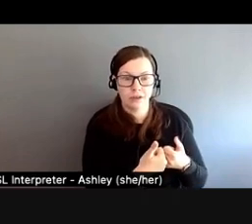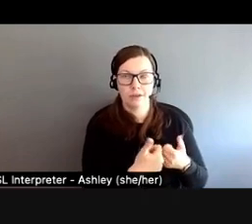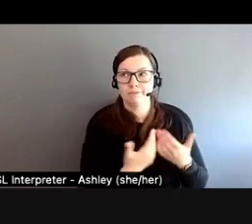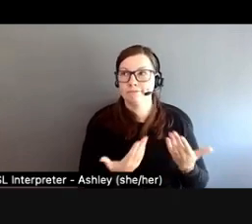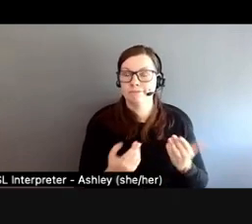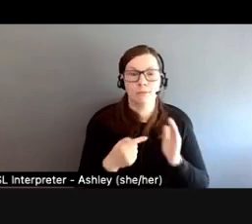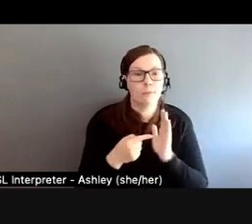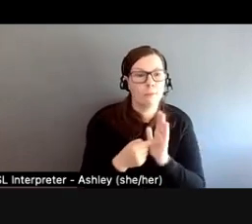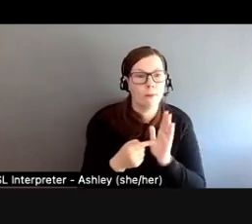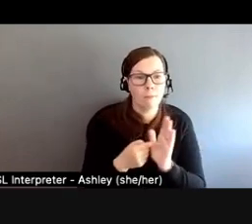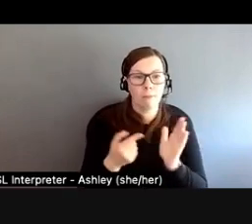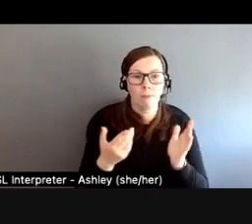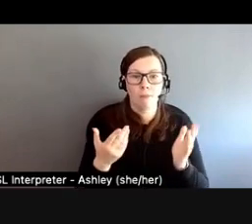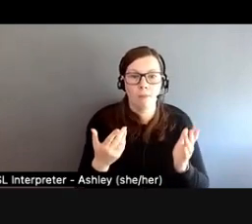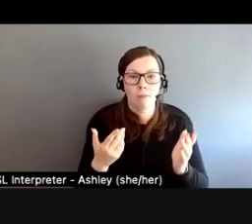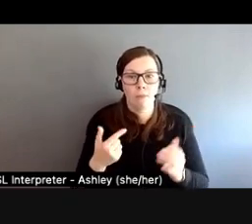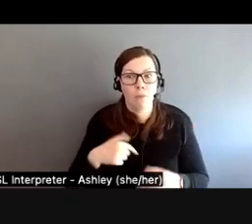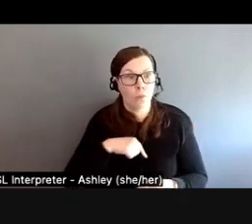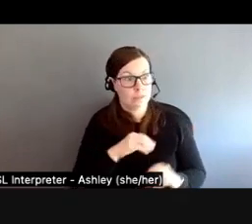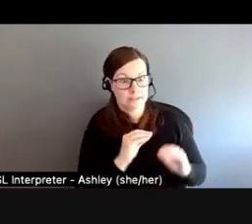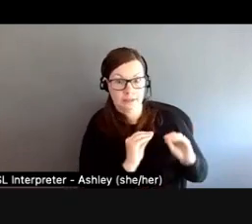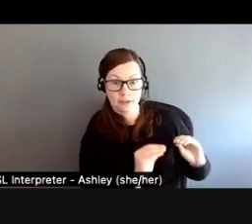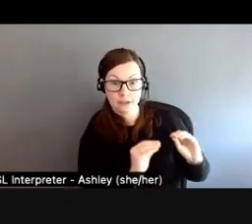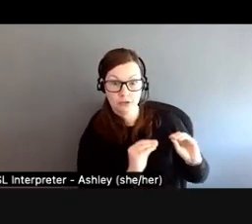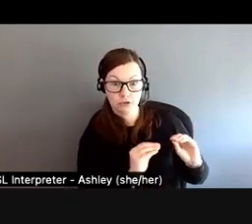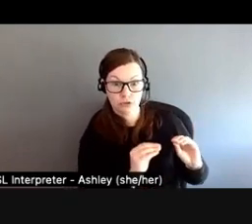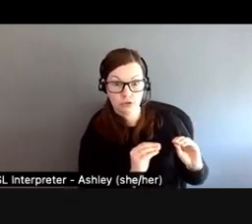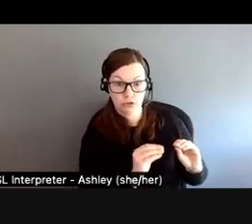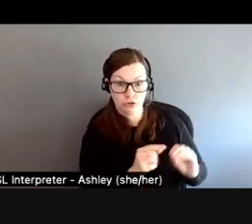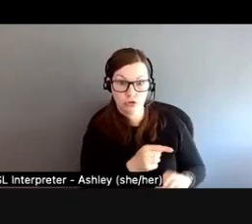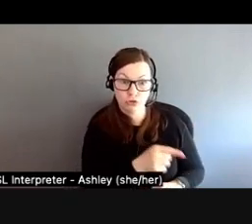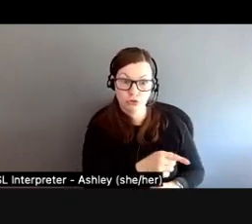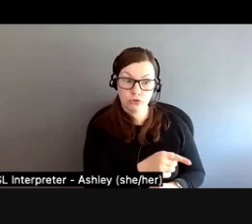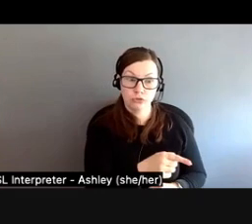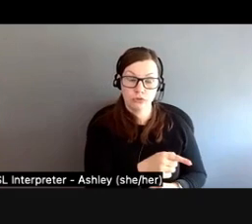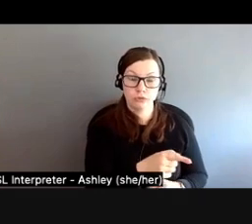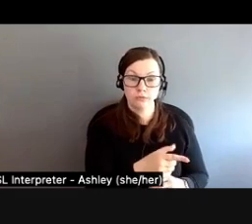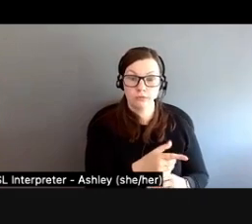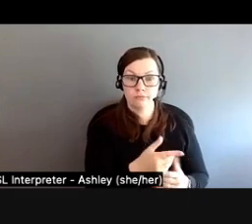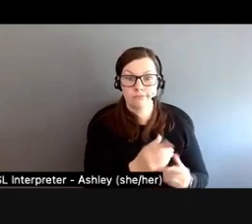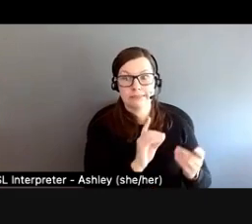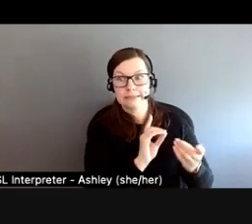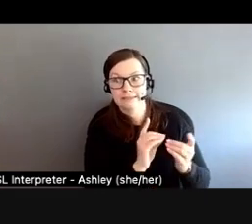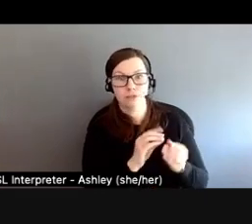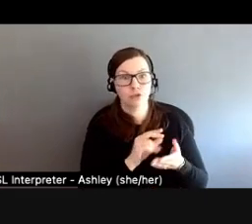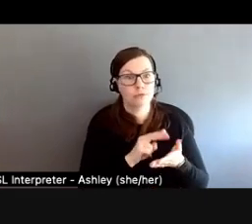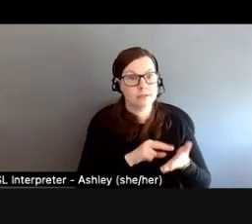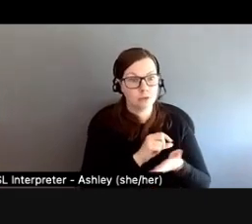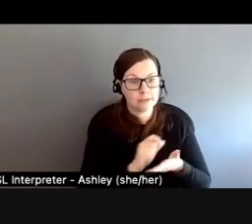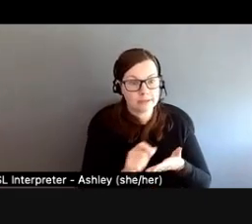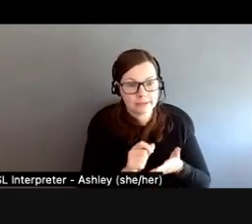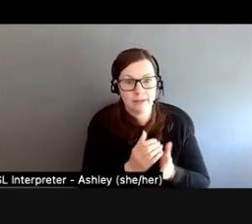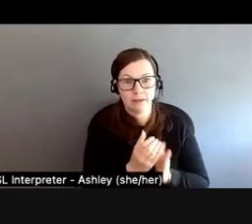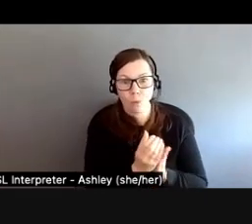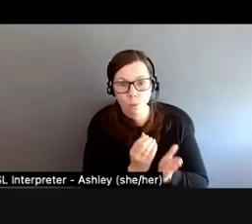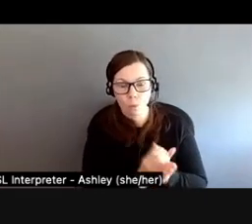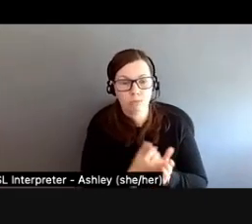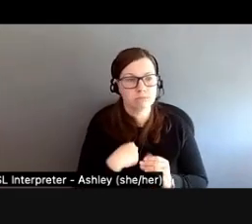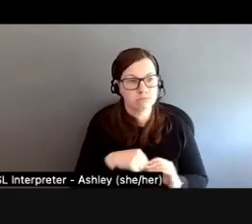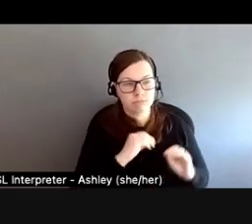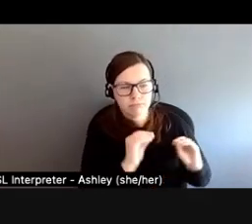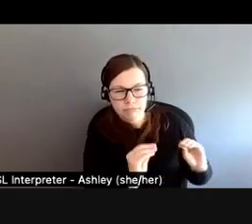When we teach our learners how, in digital literacy, we notice